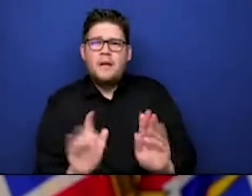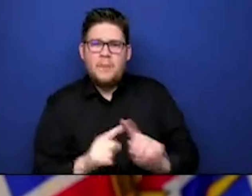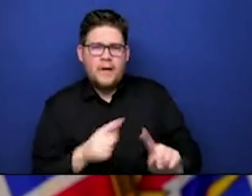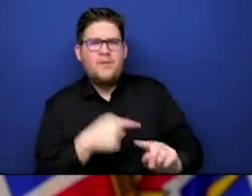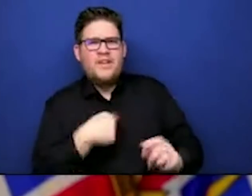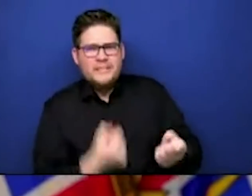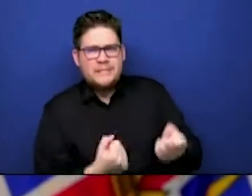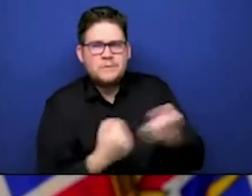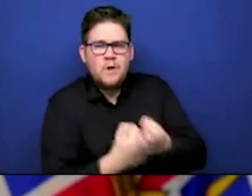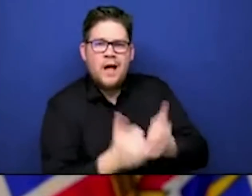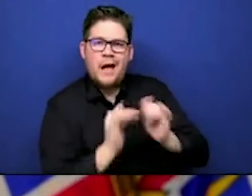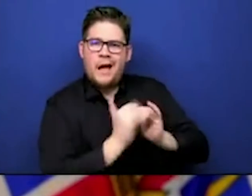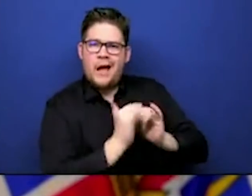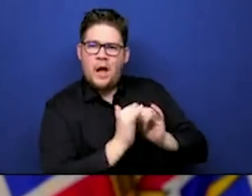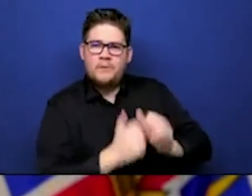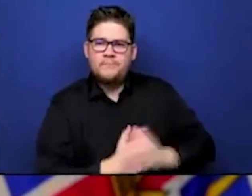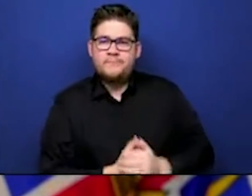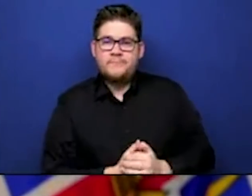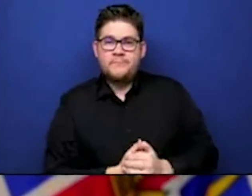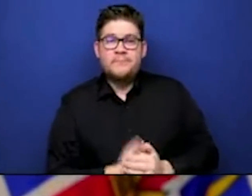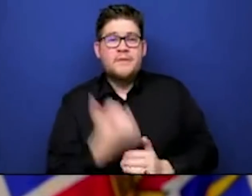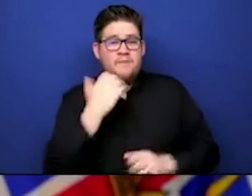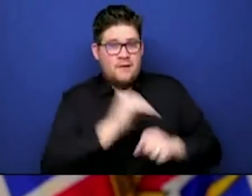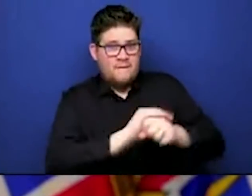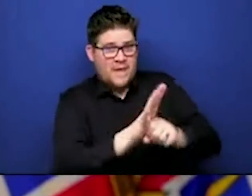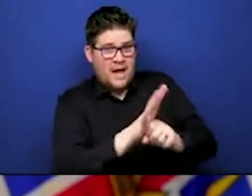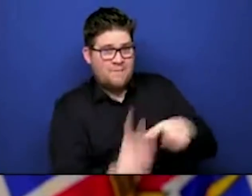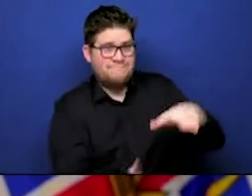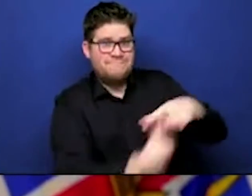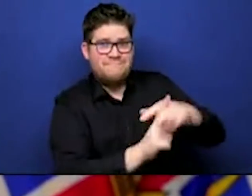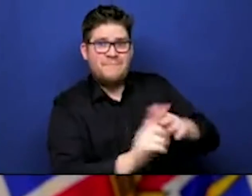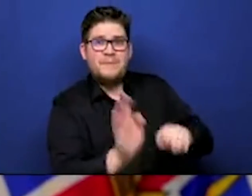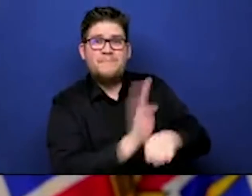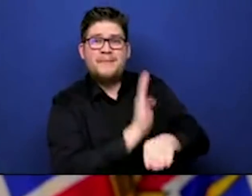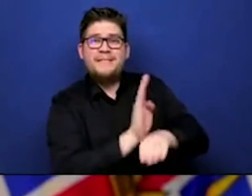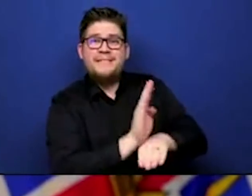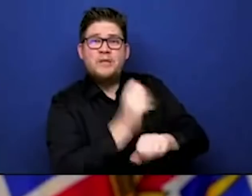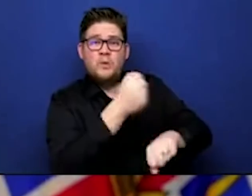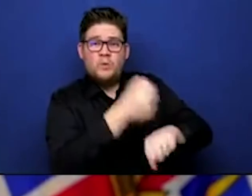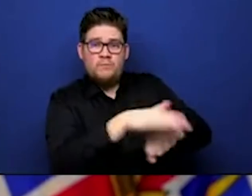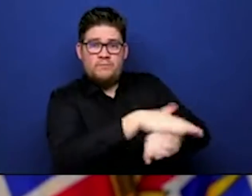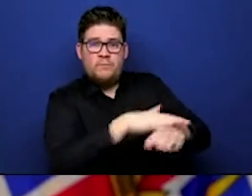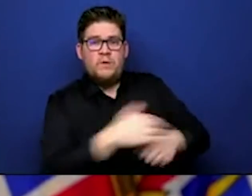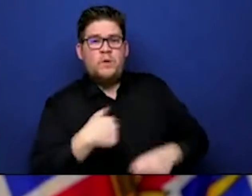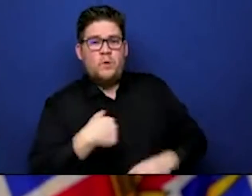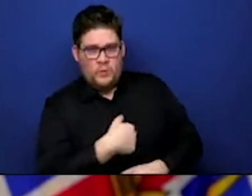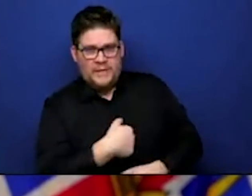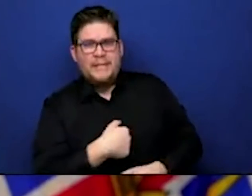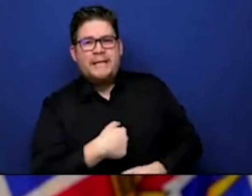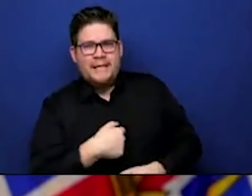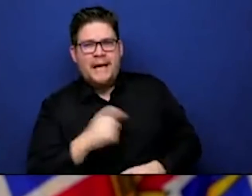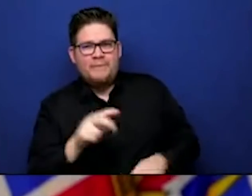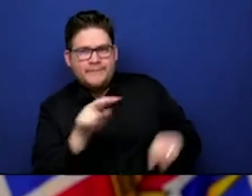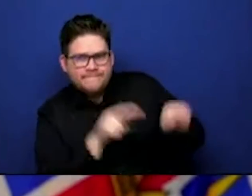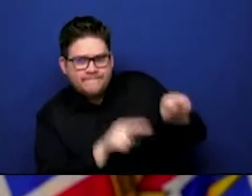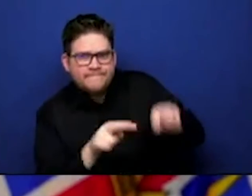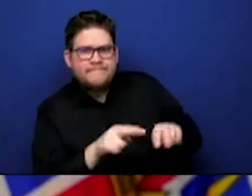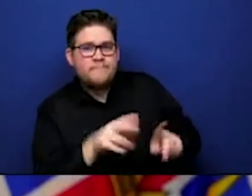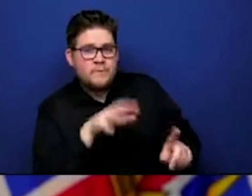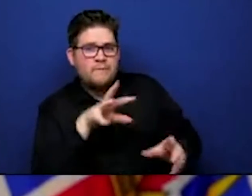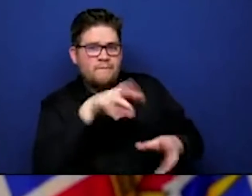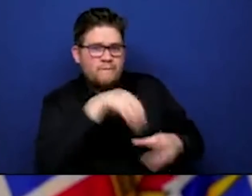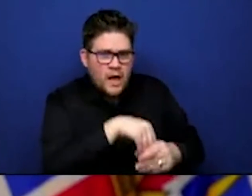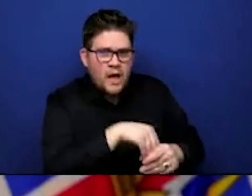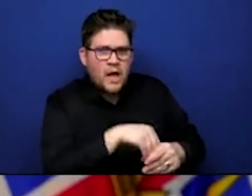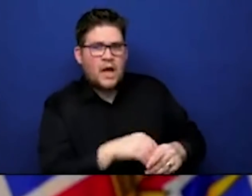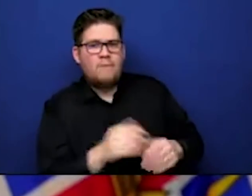virus comes into your workplace to make sure that we can stop the transmission and prevent it from spreading to